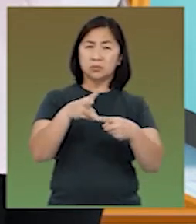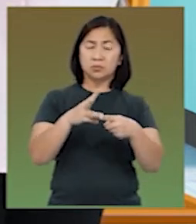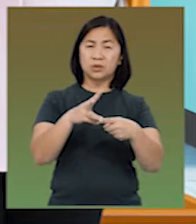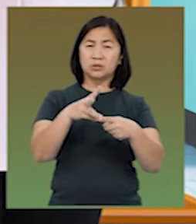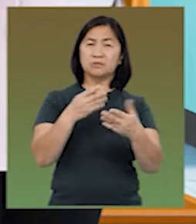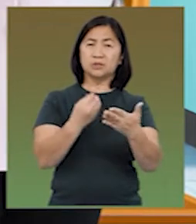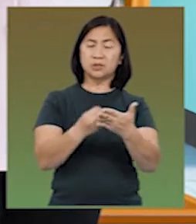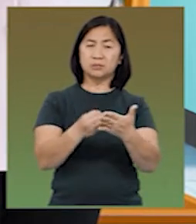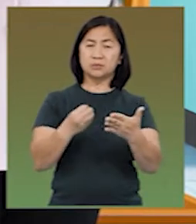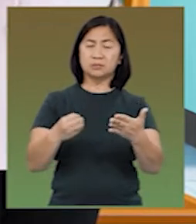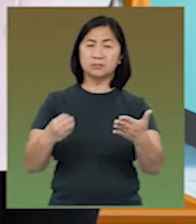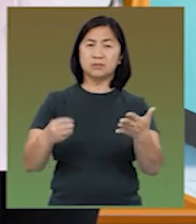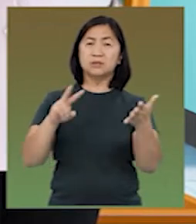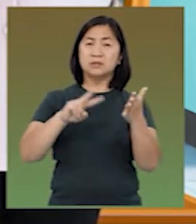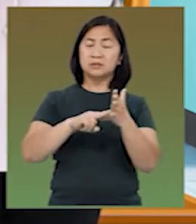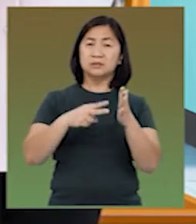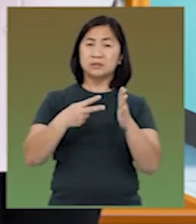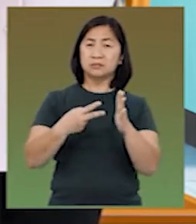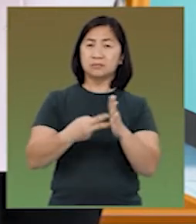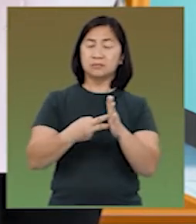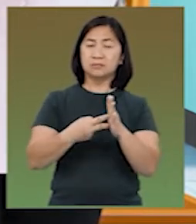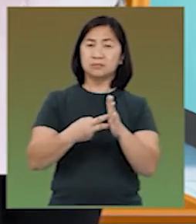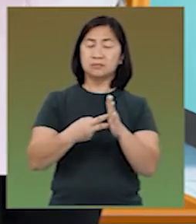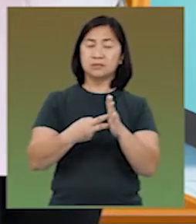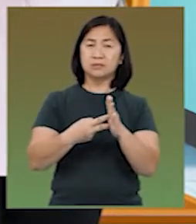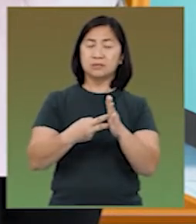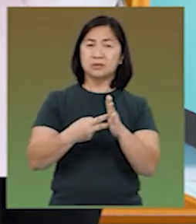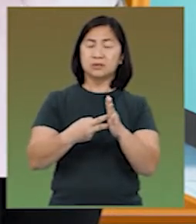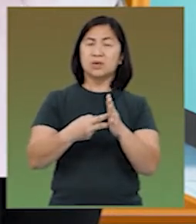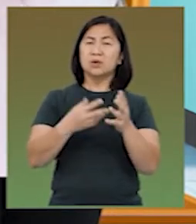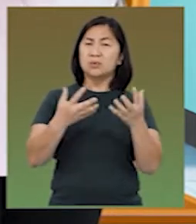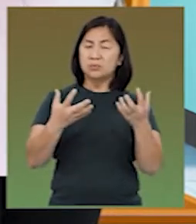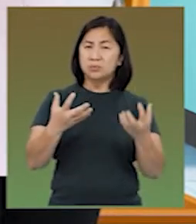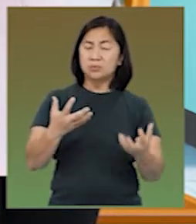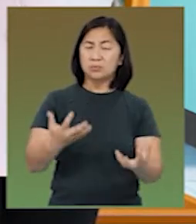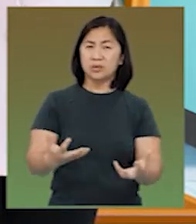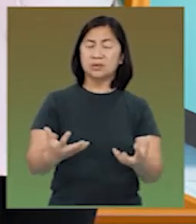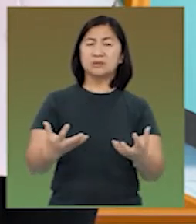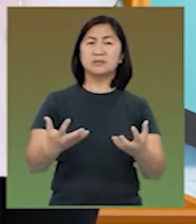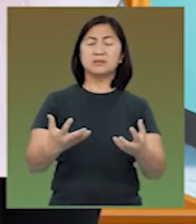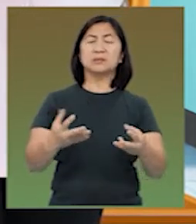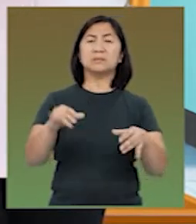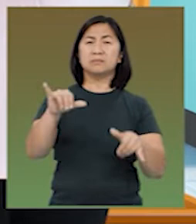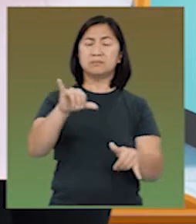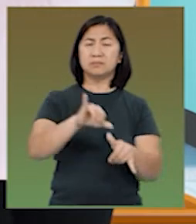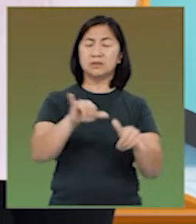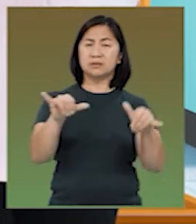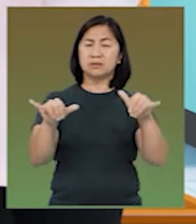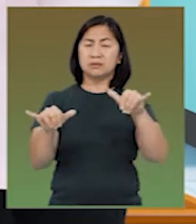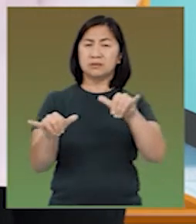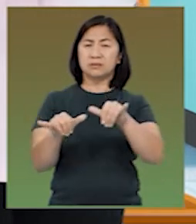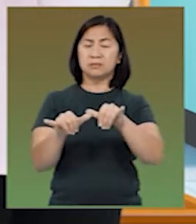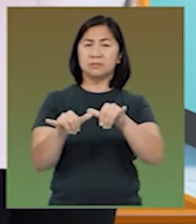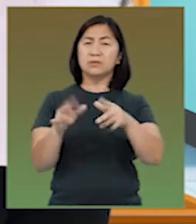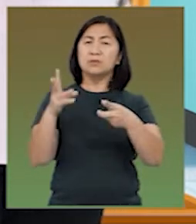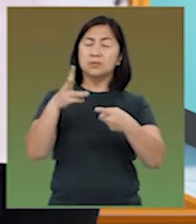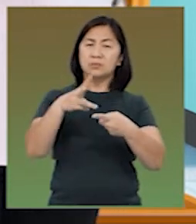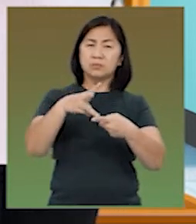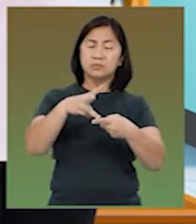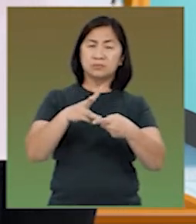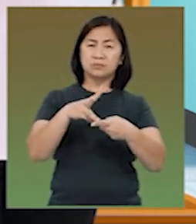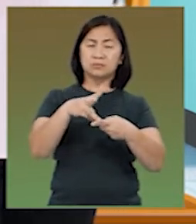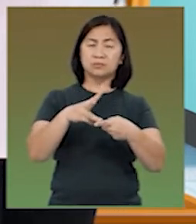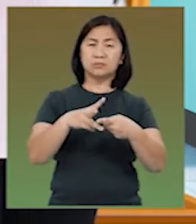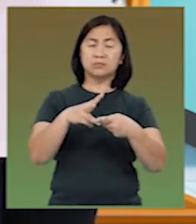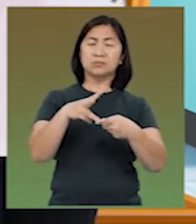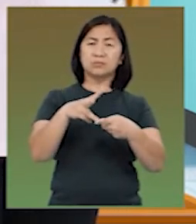object. Ibig sabihin, ang mass measure ay may kaugnayan sa timbang o